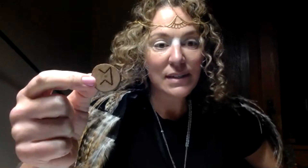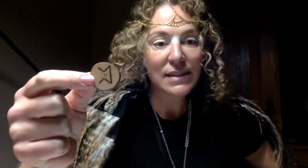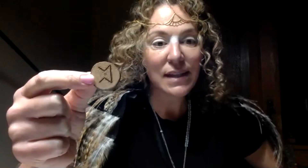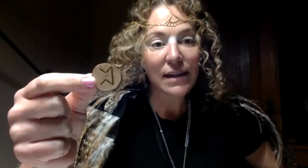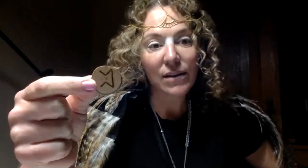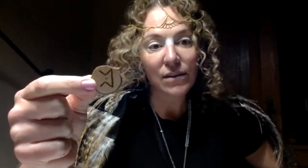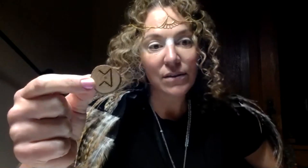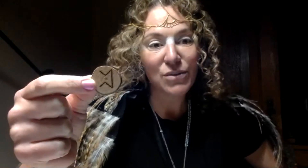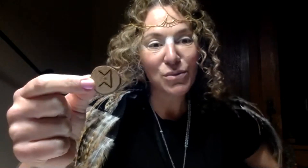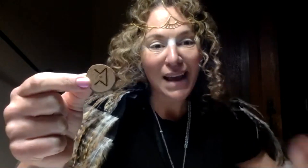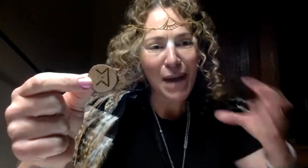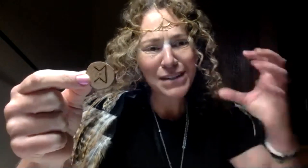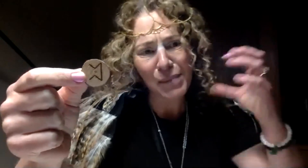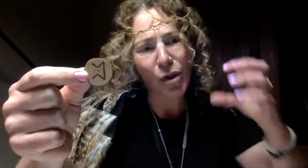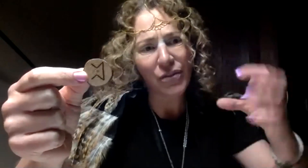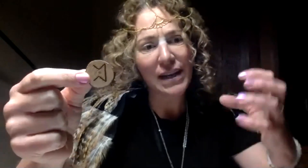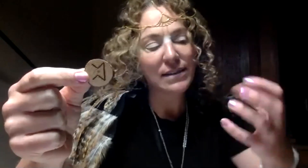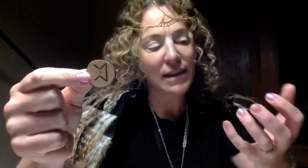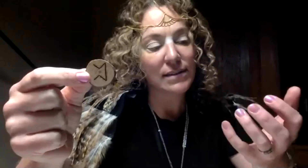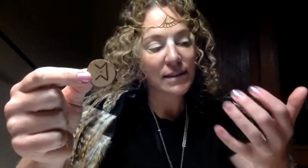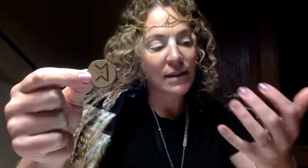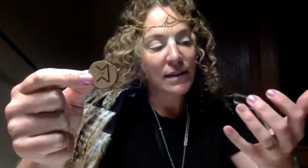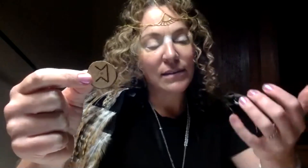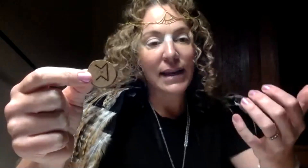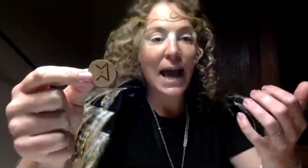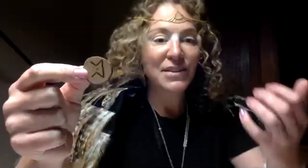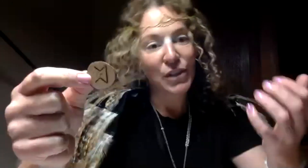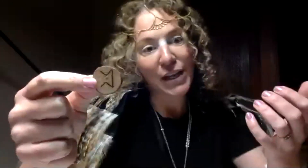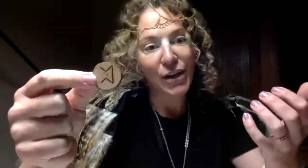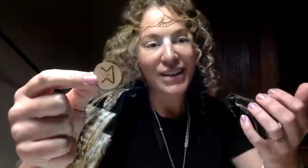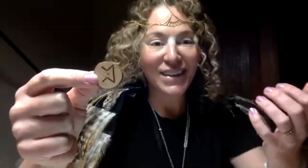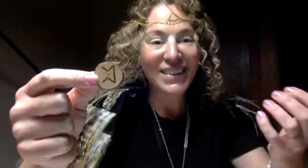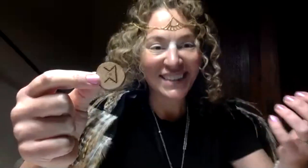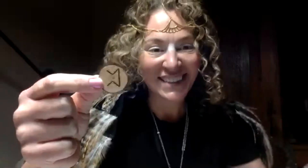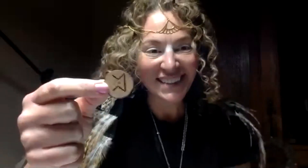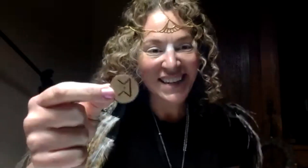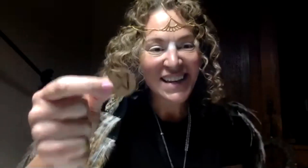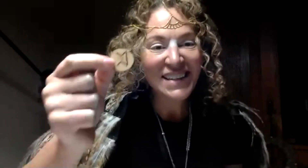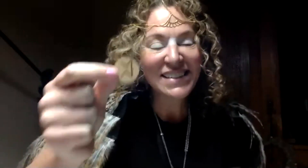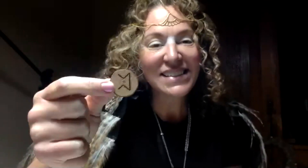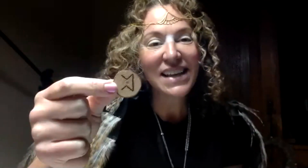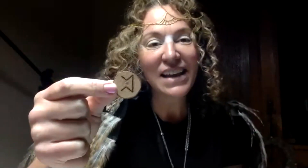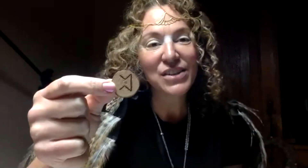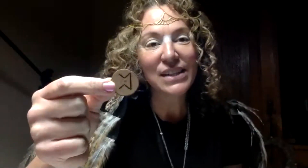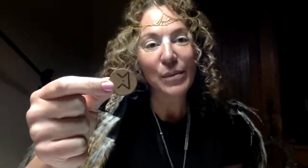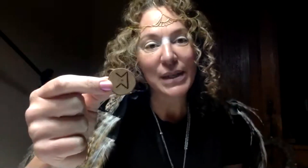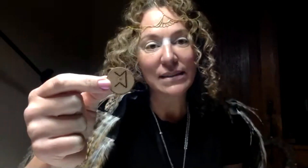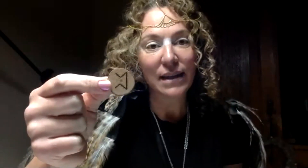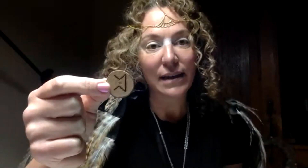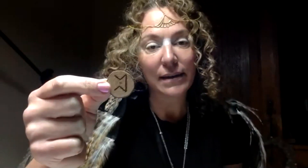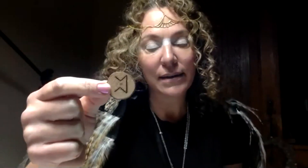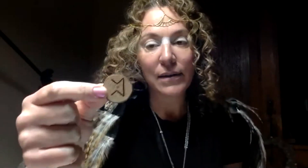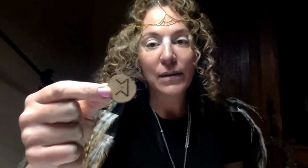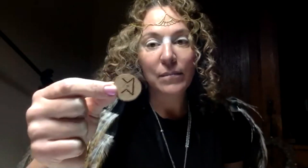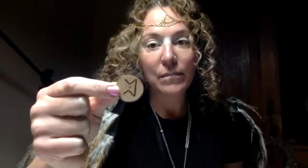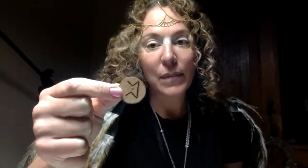unknown. This is like you do the magic 8-ball thing and it says like ask later, because this is the energy that means